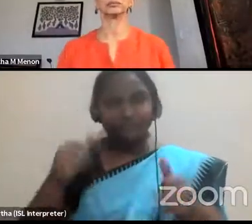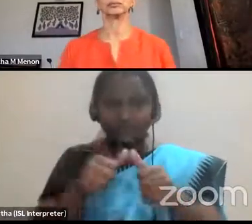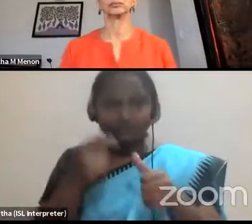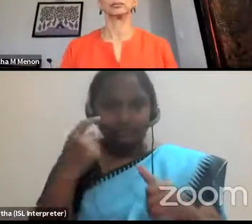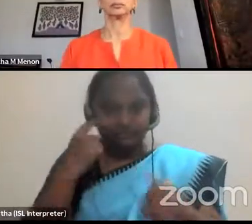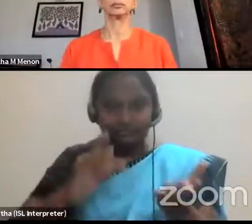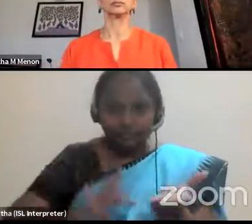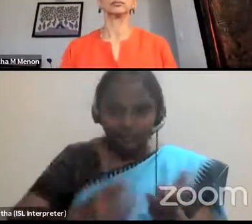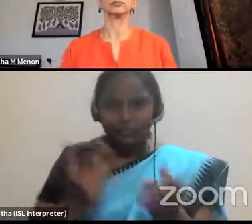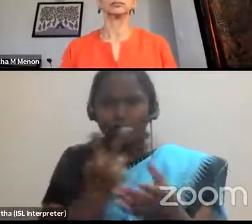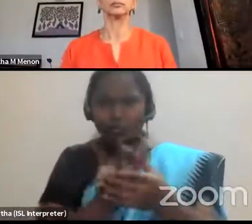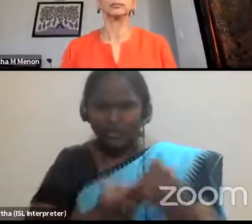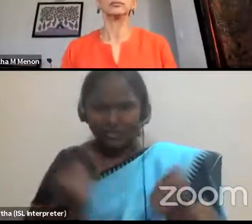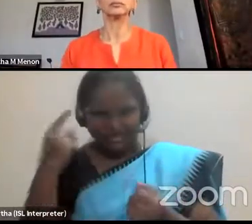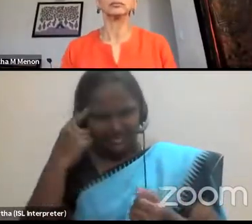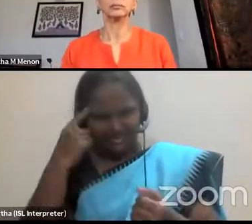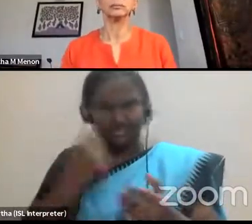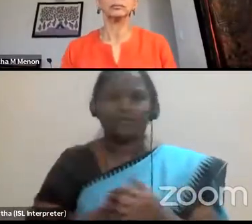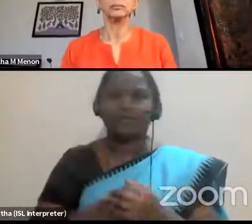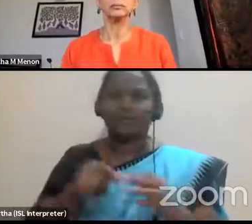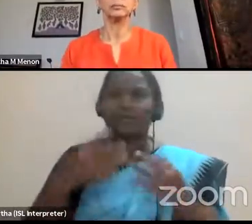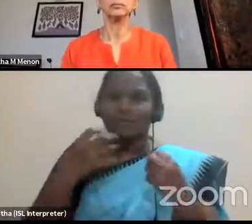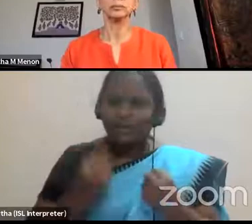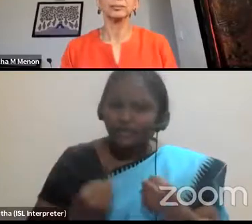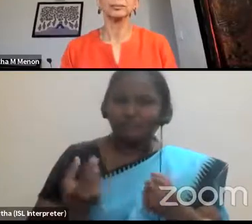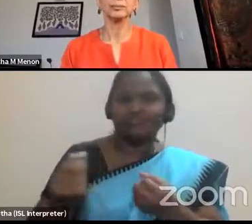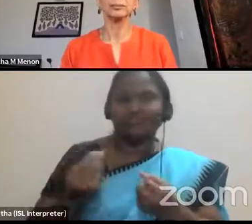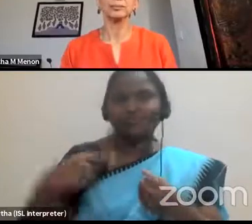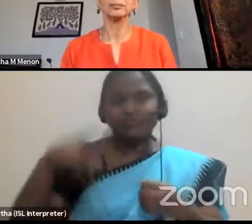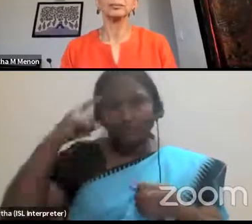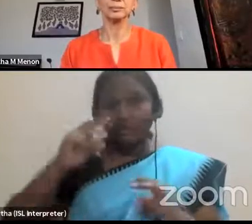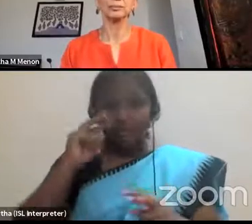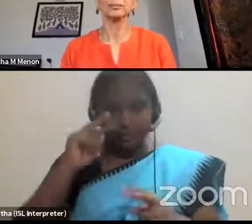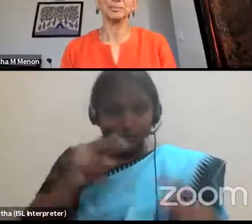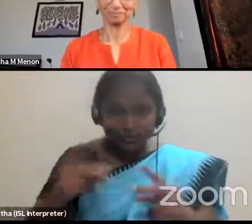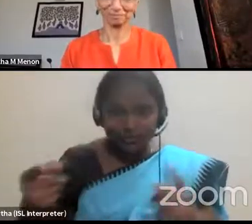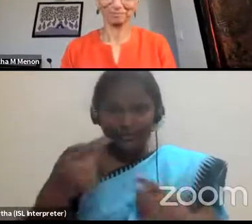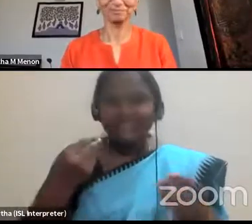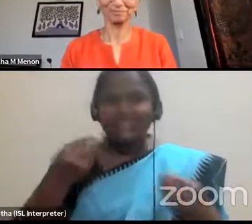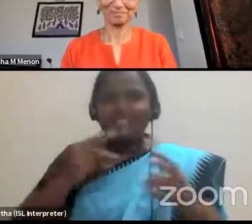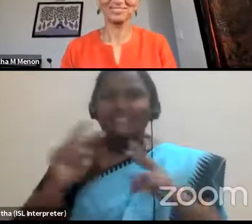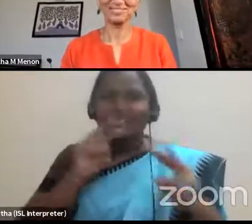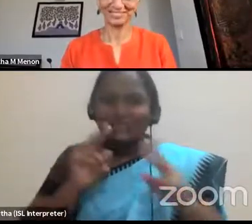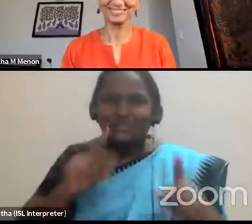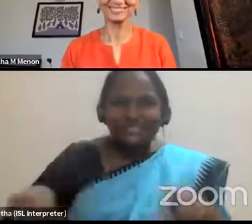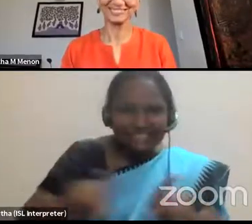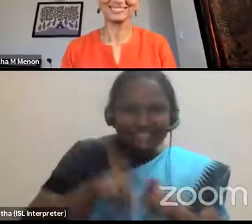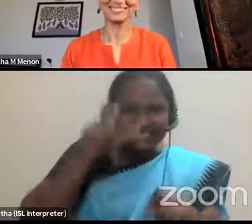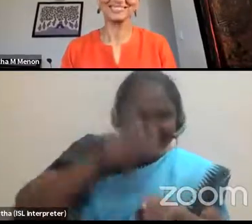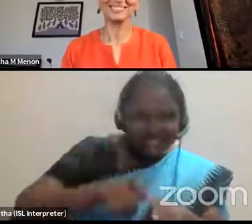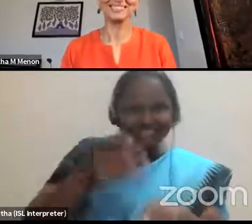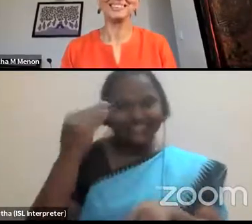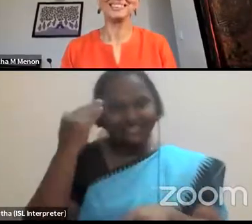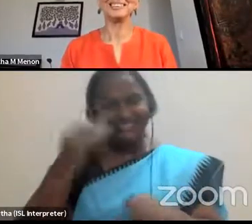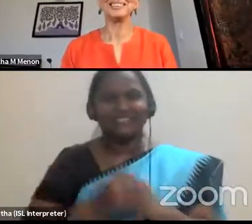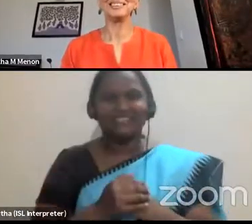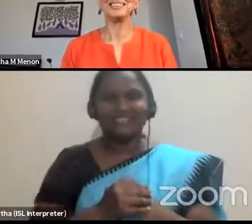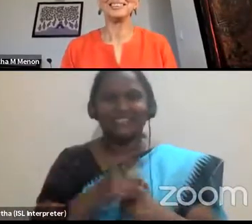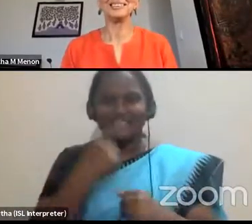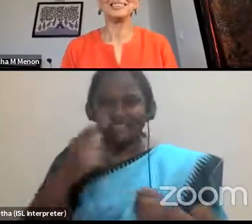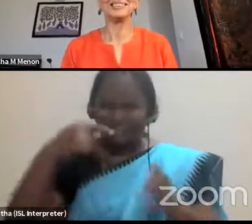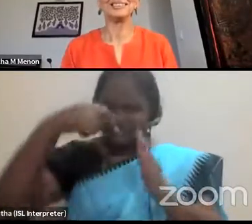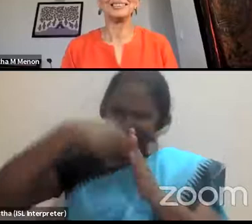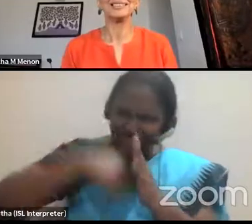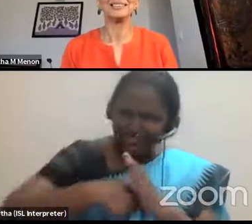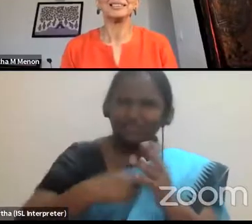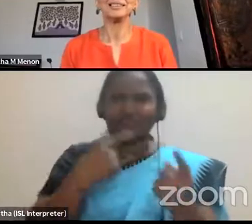can both think as if they were some persona, even look like that persona, speak like that persona. We've talked about deep